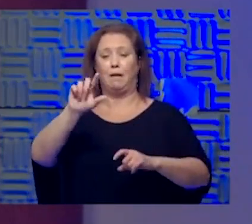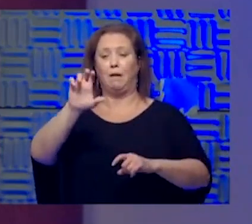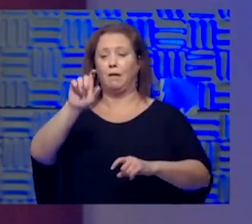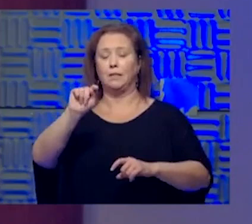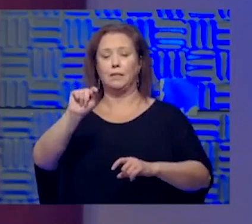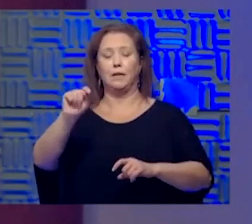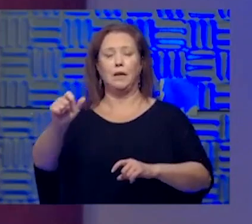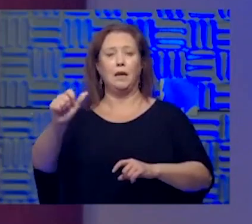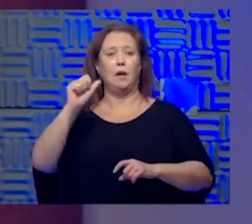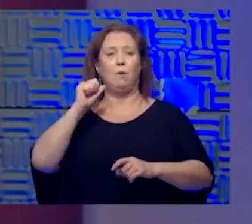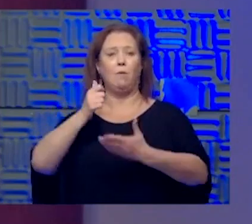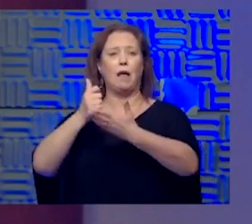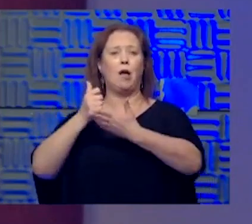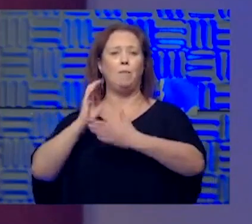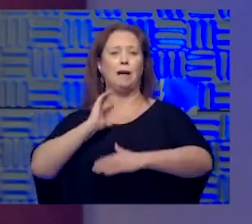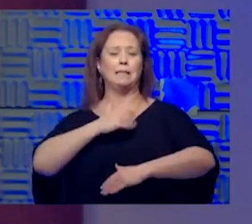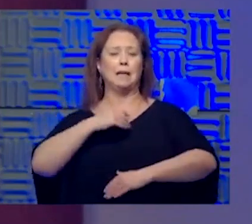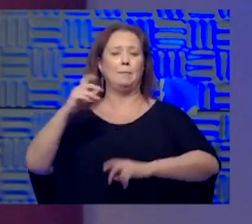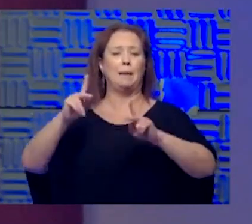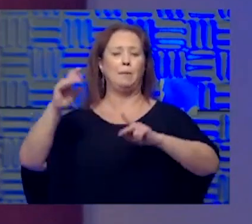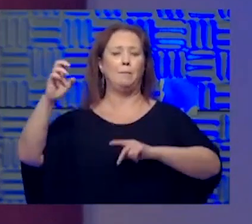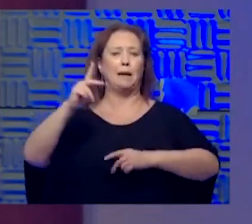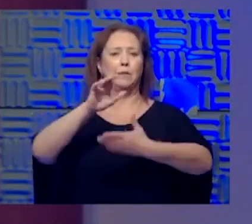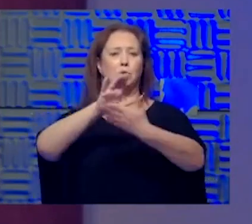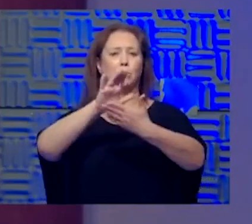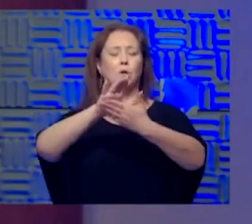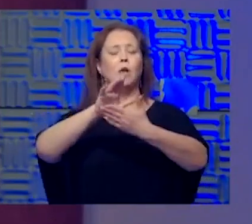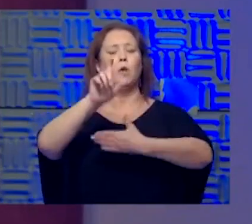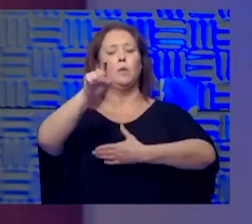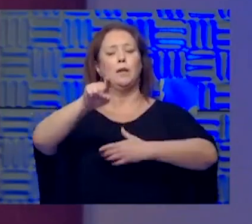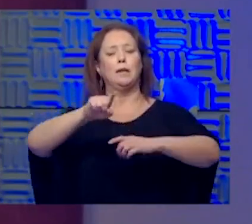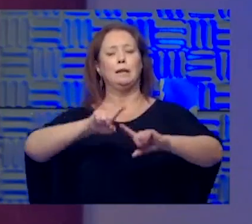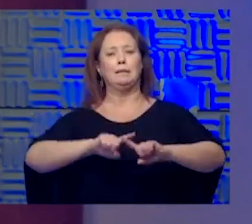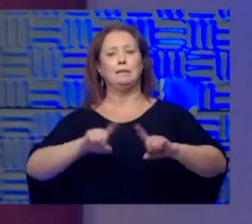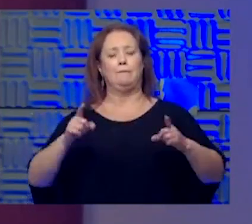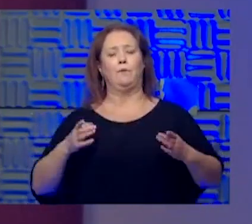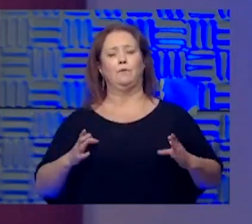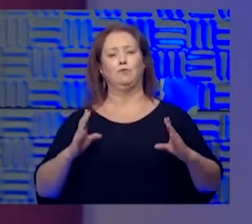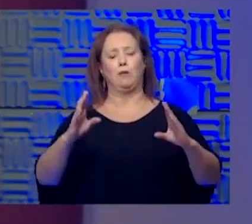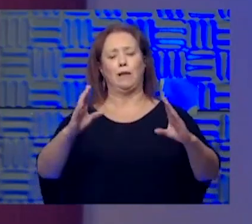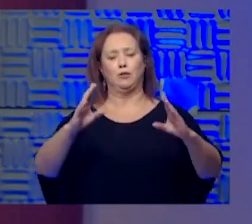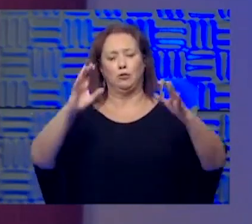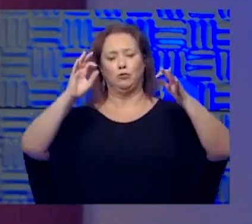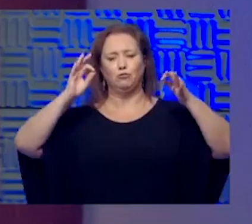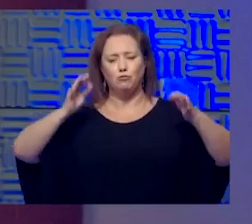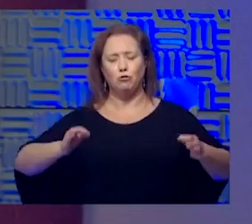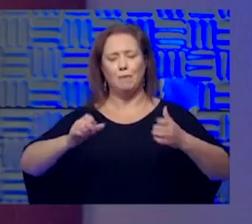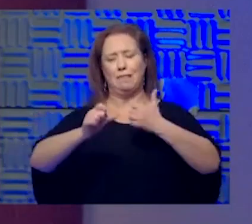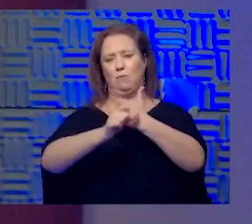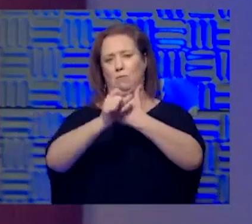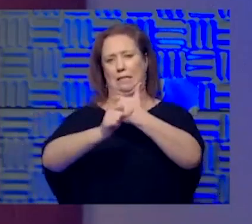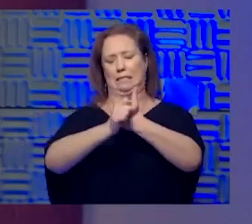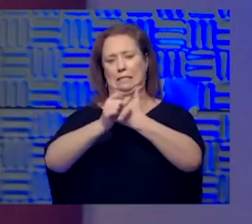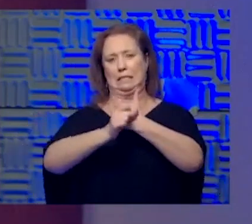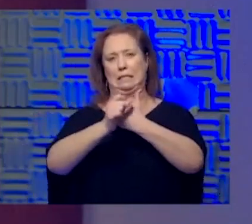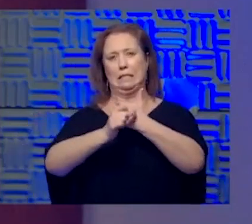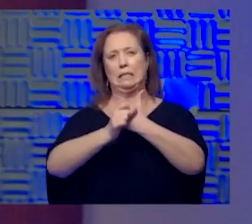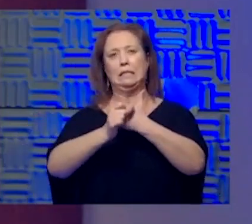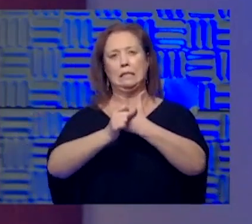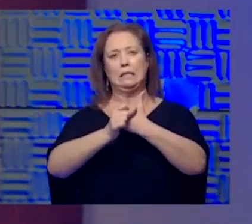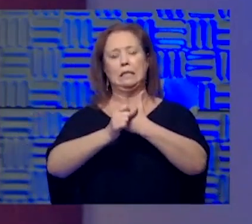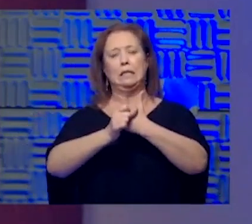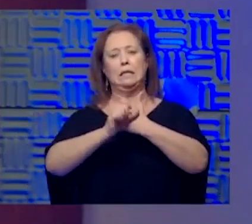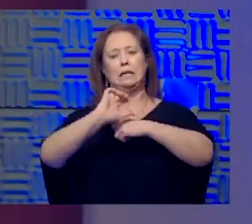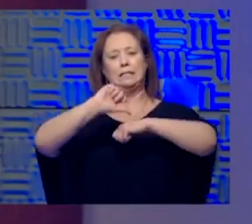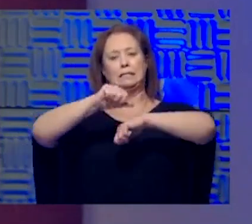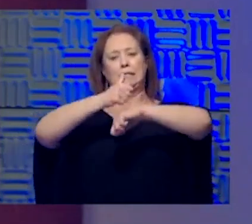get people back to school. I think we're going to have to use other strategies to determine what the risk is and put